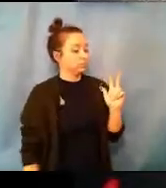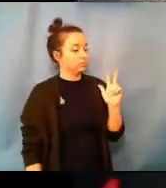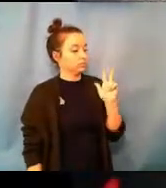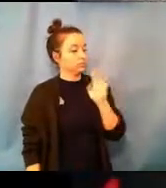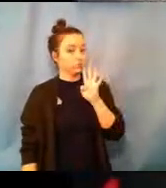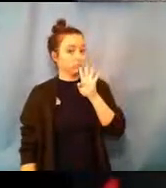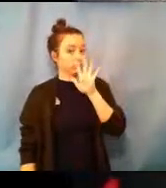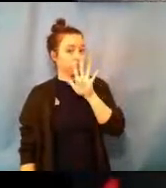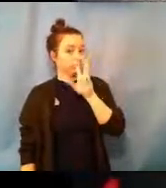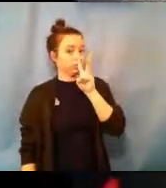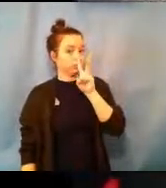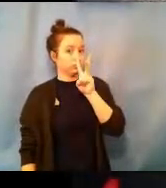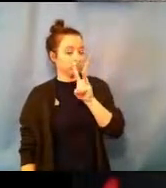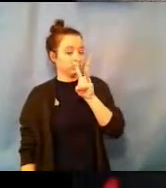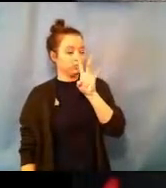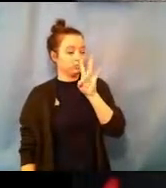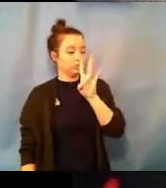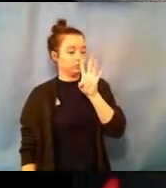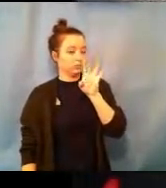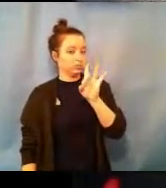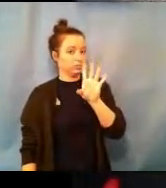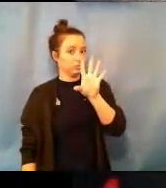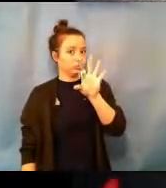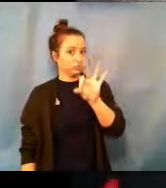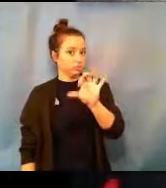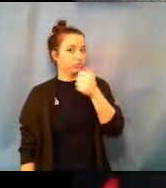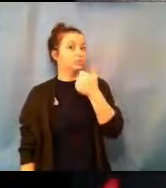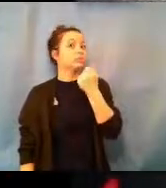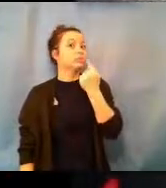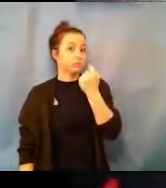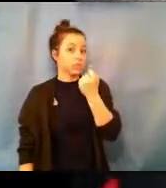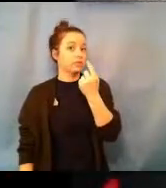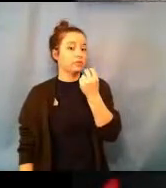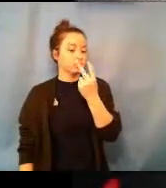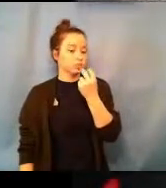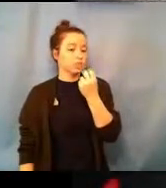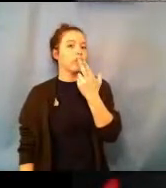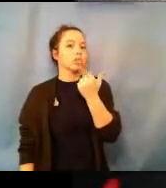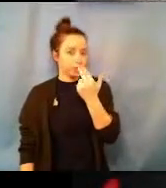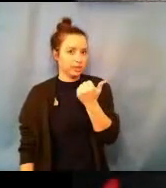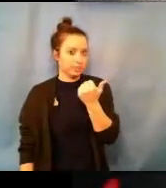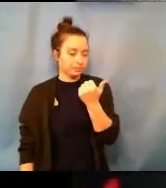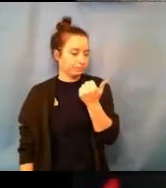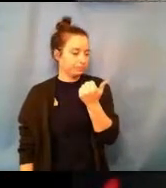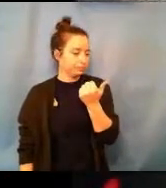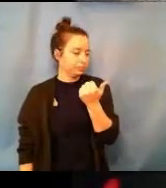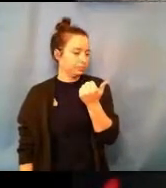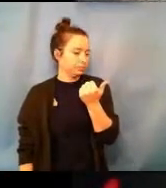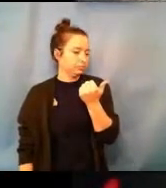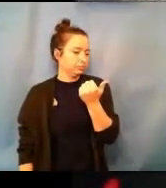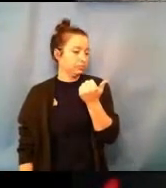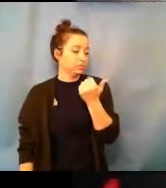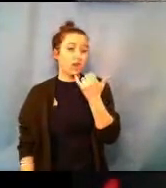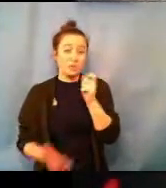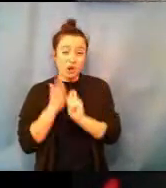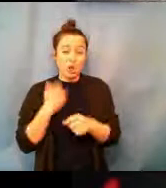2, 3, 4, 5, 6, 7, 8, 9, 10, 11, 12, 13. And I'm only going